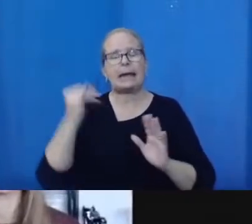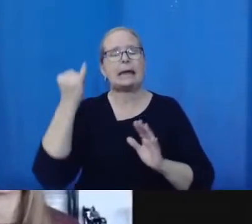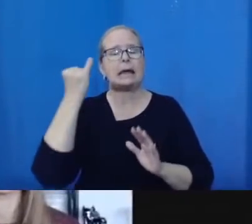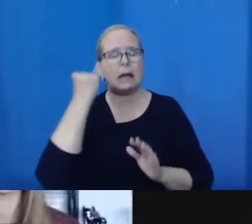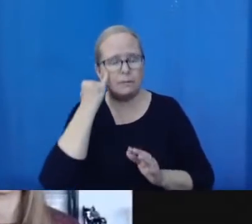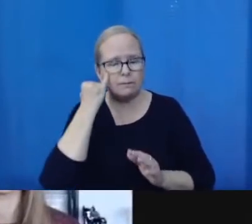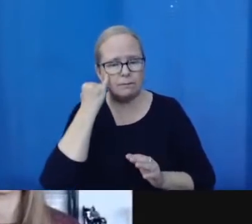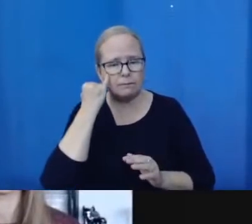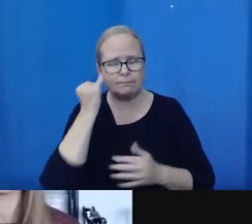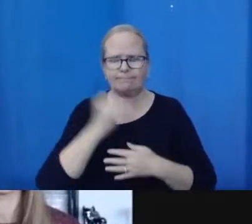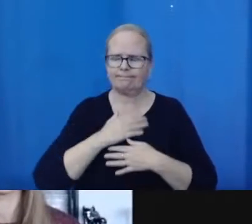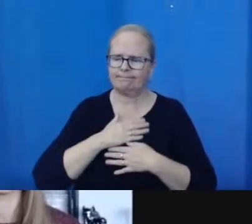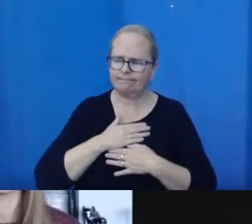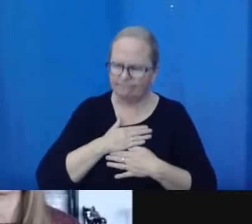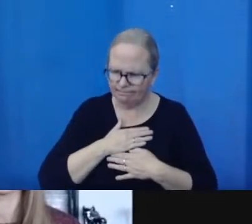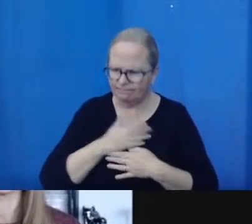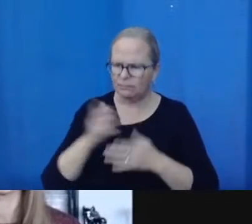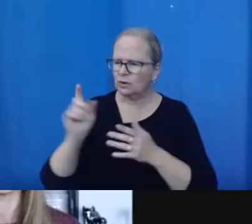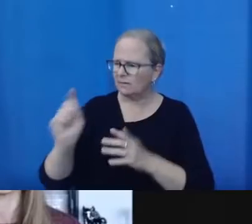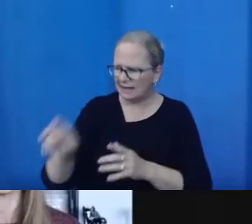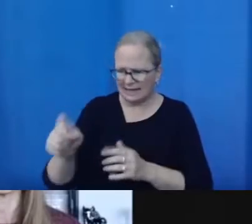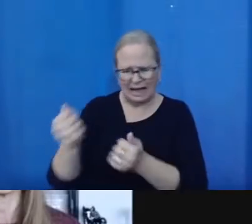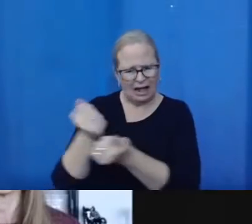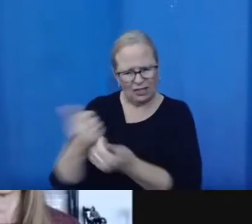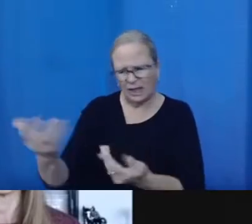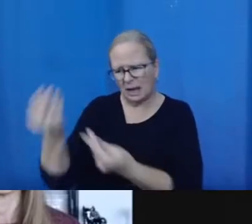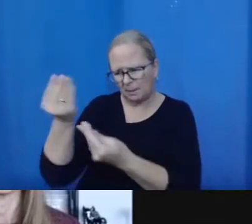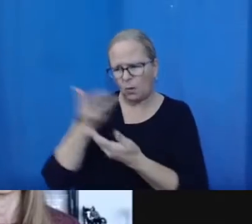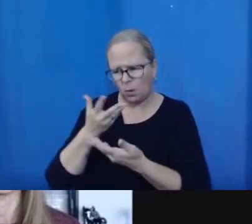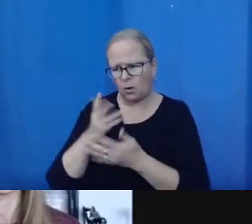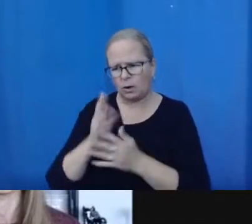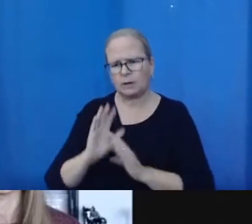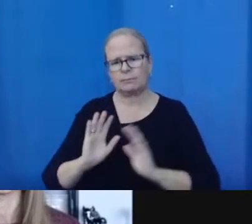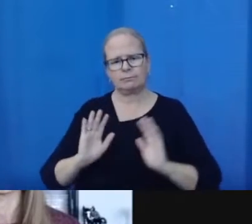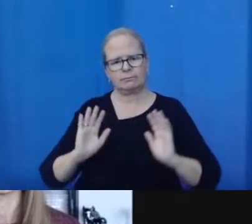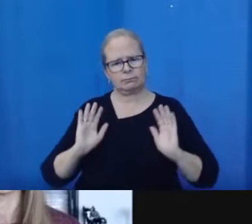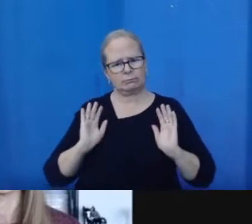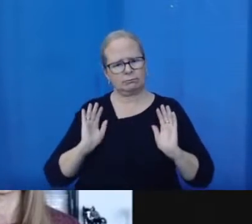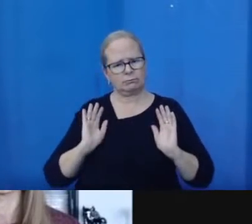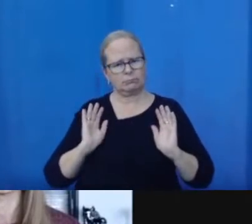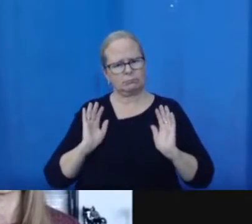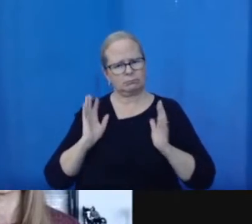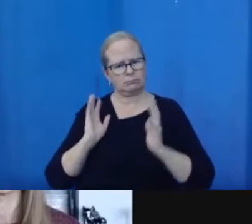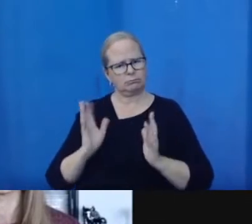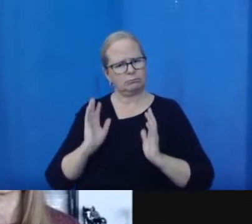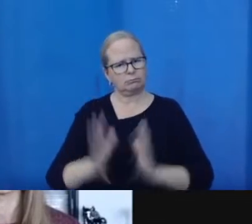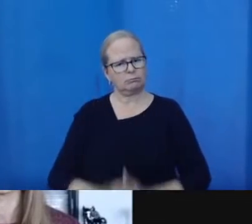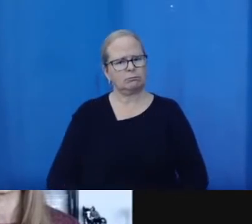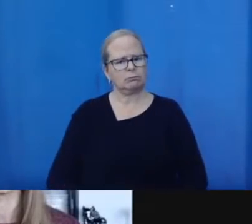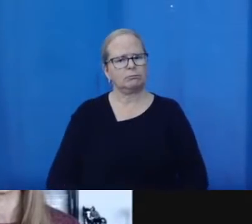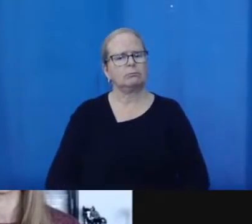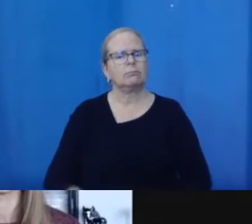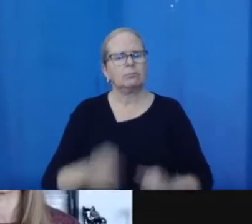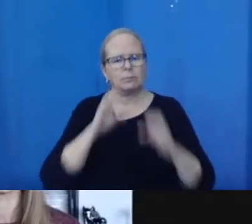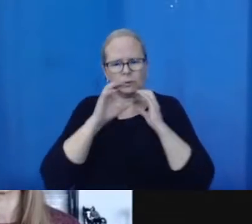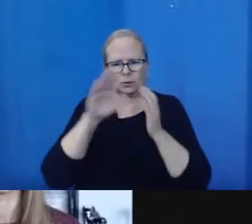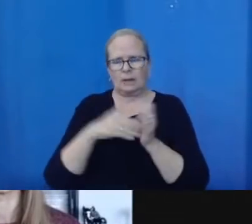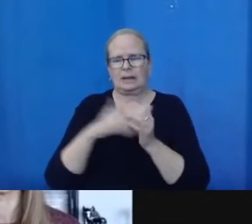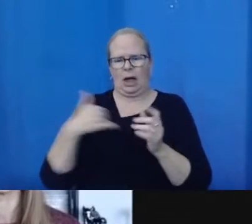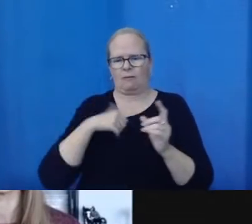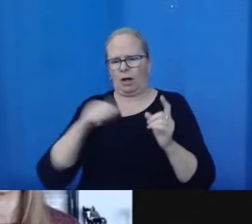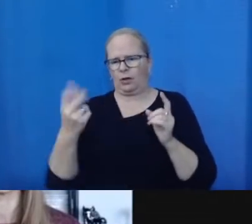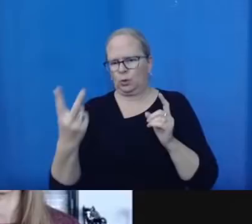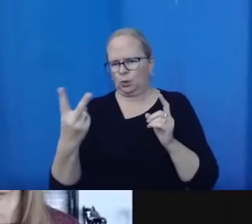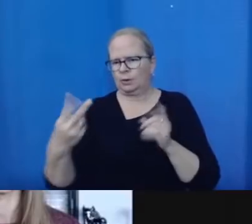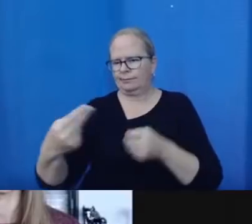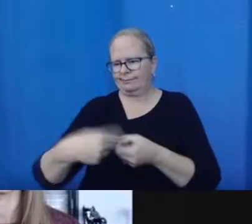bring our other two panelists into the conversation. And I would love to start with